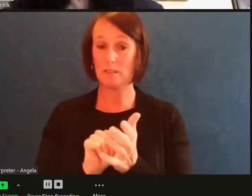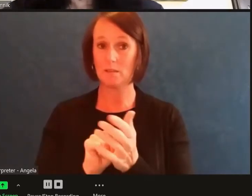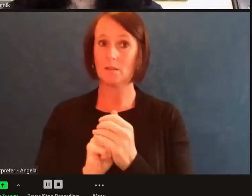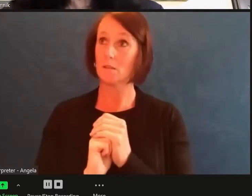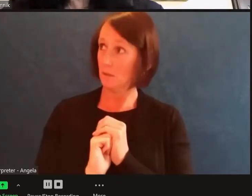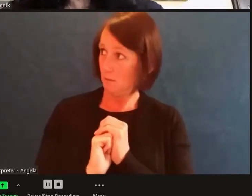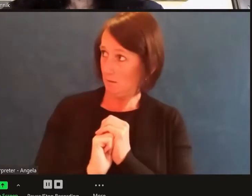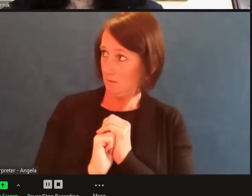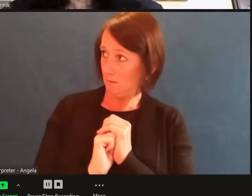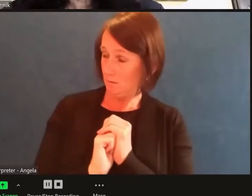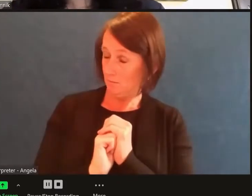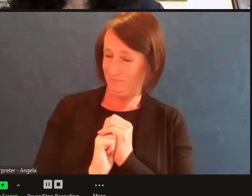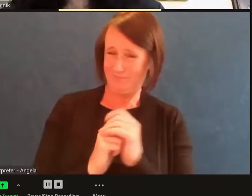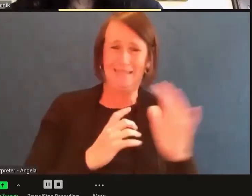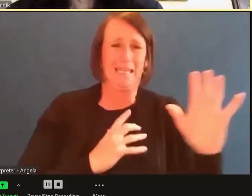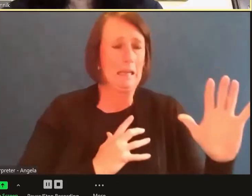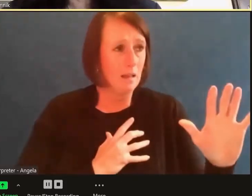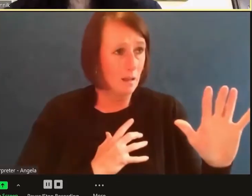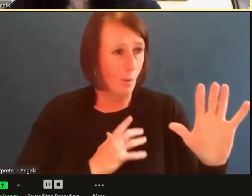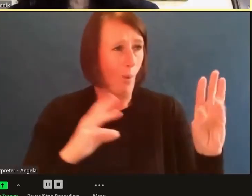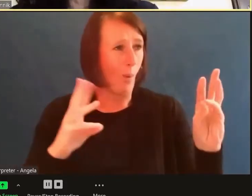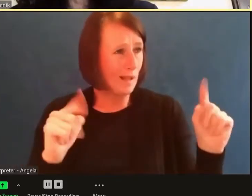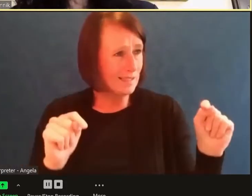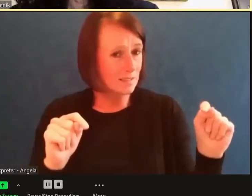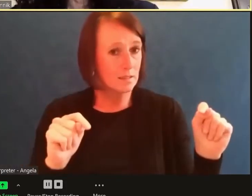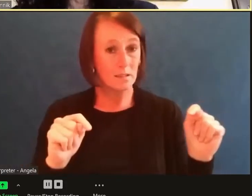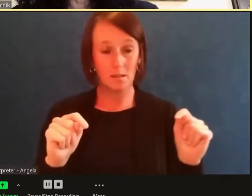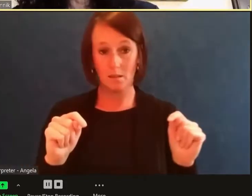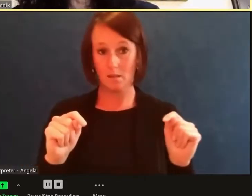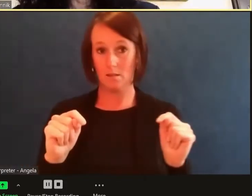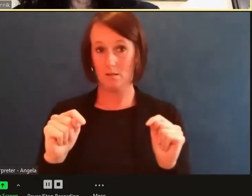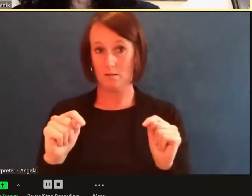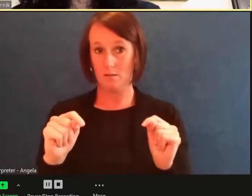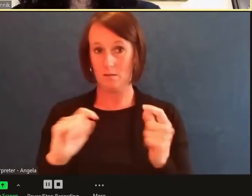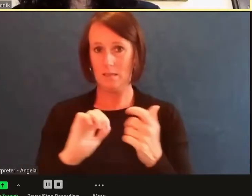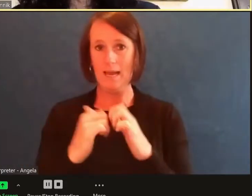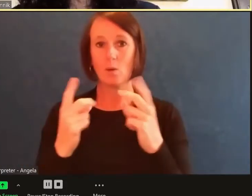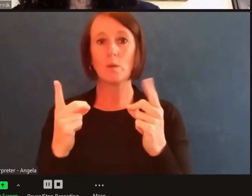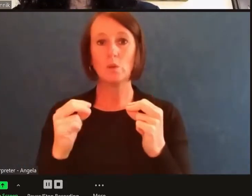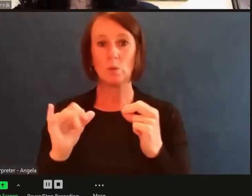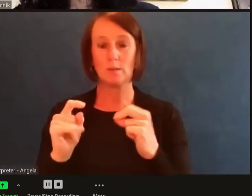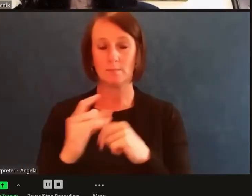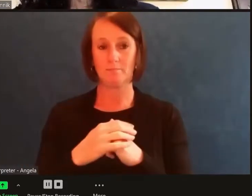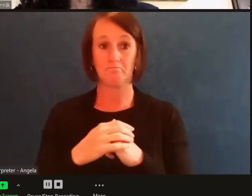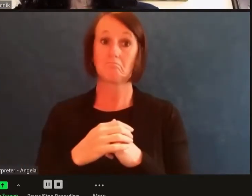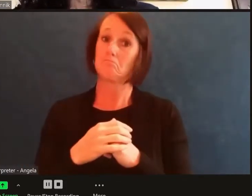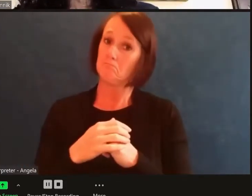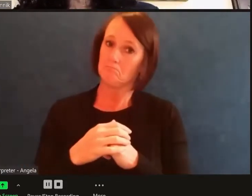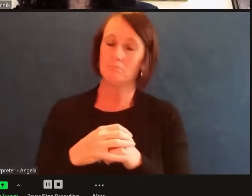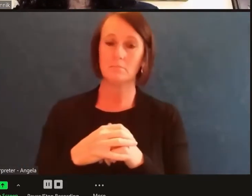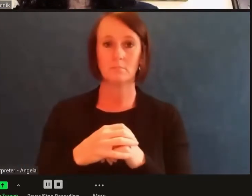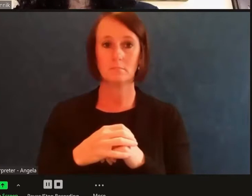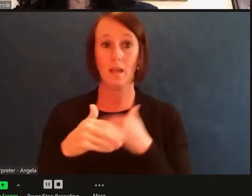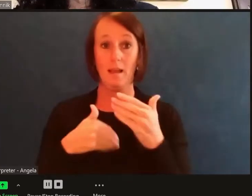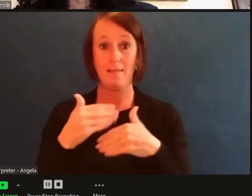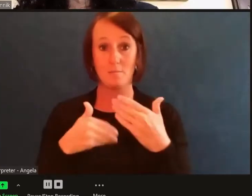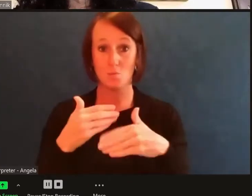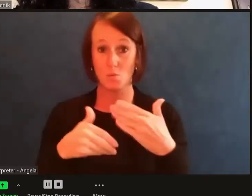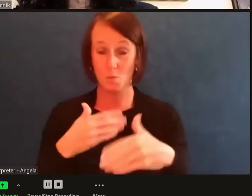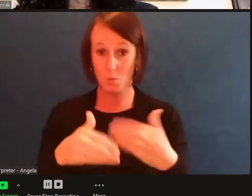After he stopped choking, Yeah. he said, "How would we do this?" The process here, and this